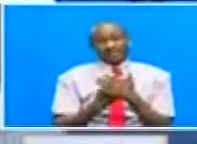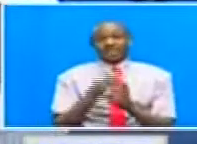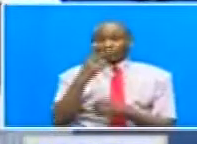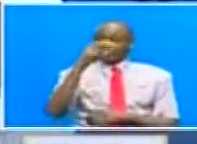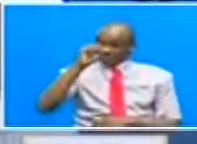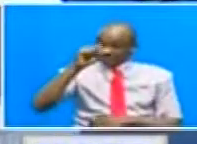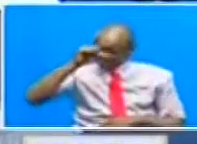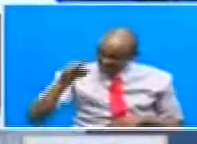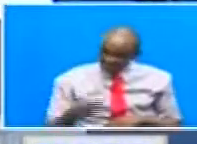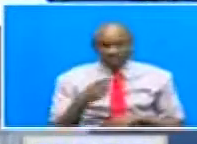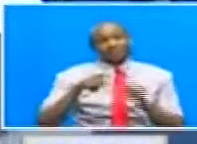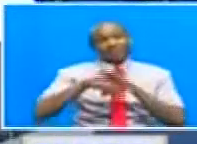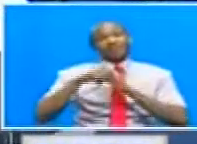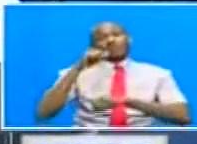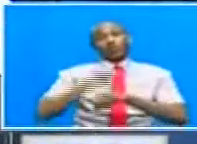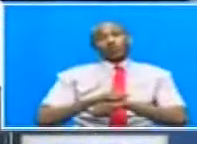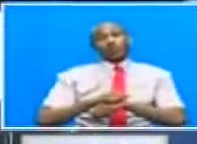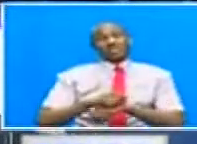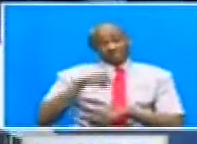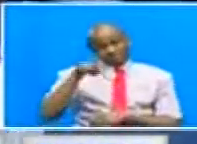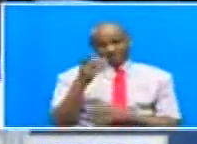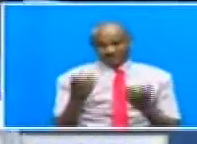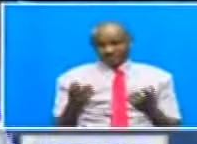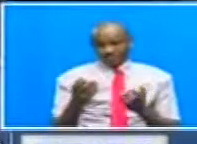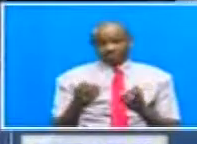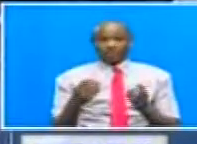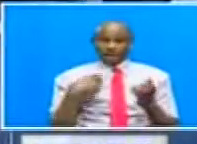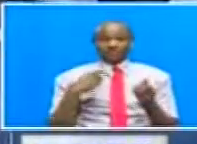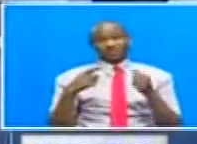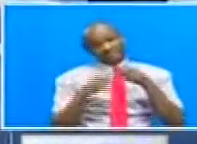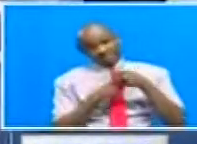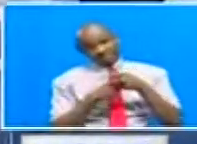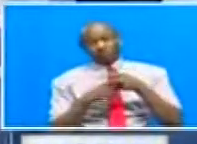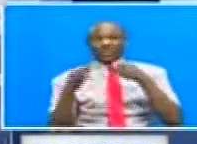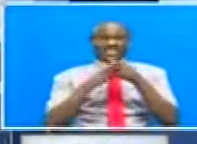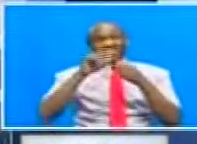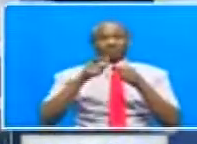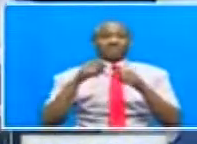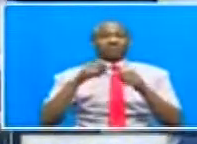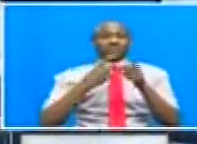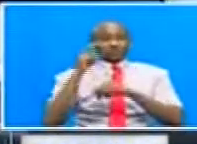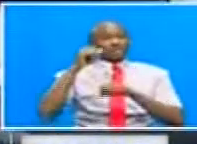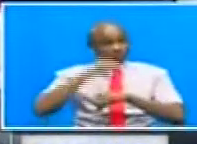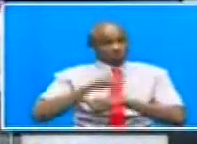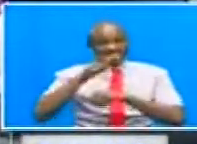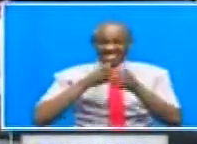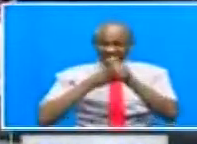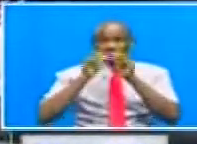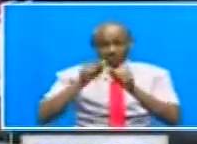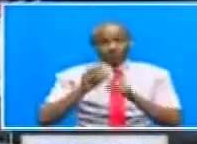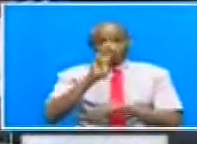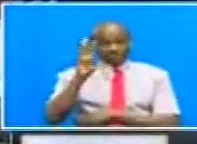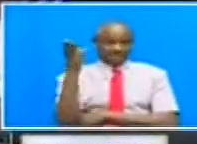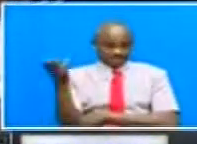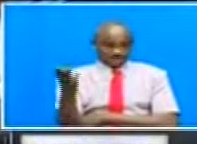25,000 primary schools across the country, yeah, or the 6,000 to 8,000 schools, secondary schools. And that's a very simple guide, which you can find on our